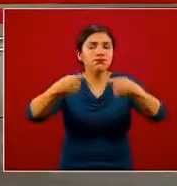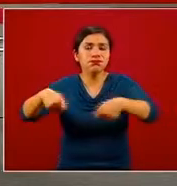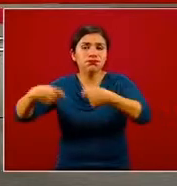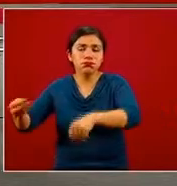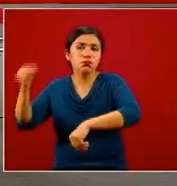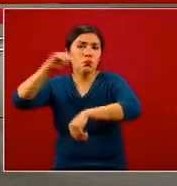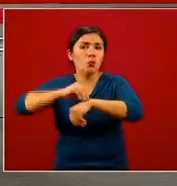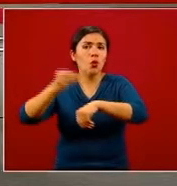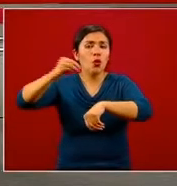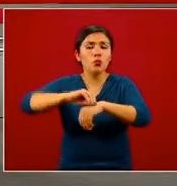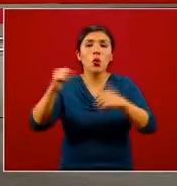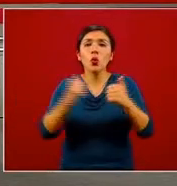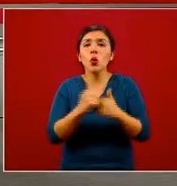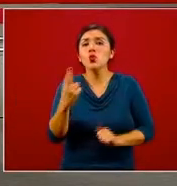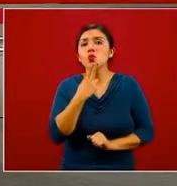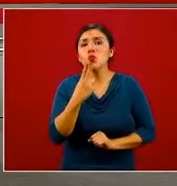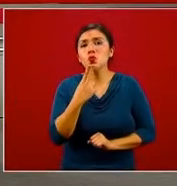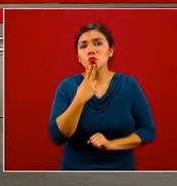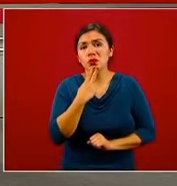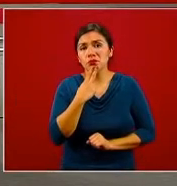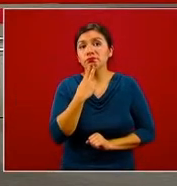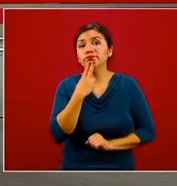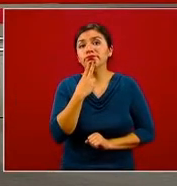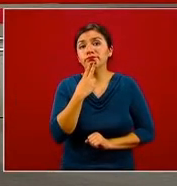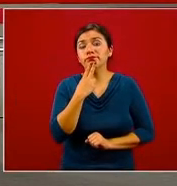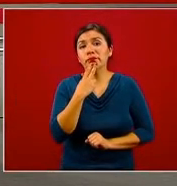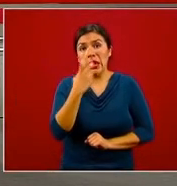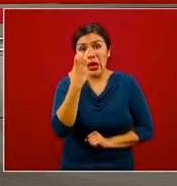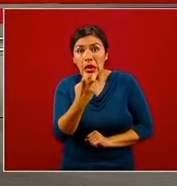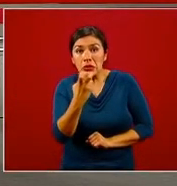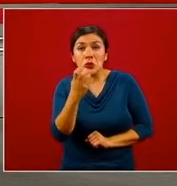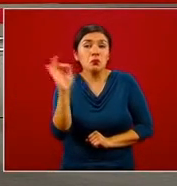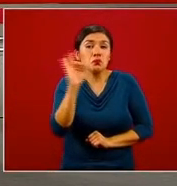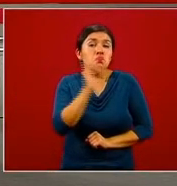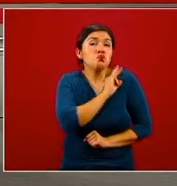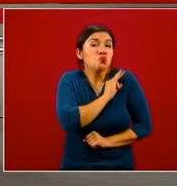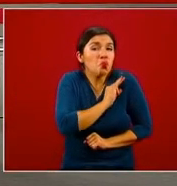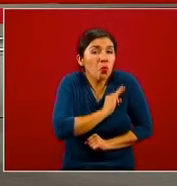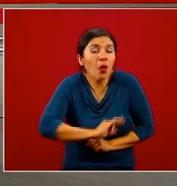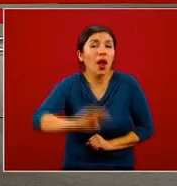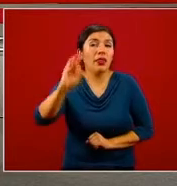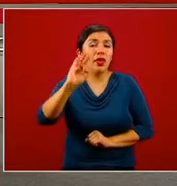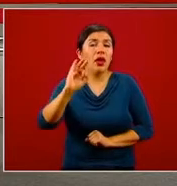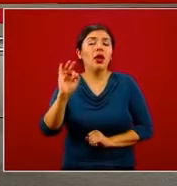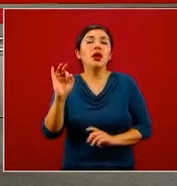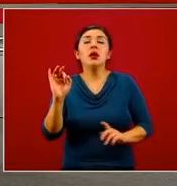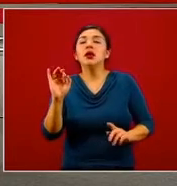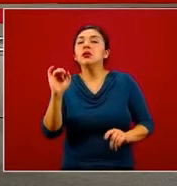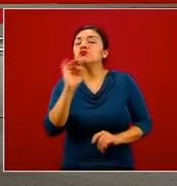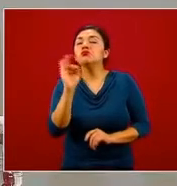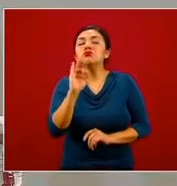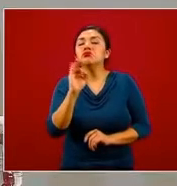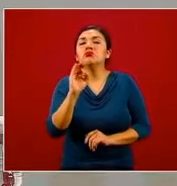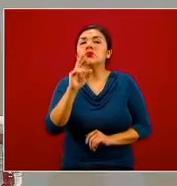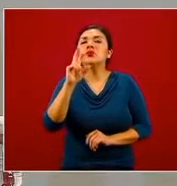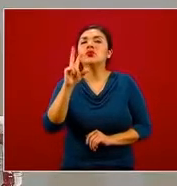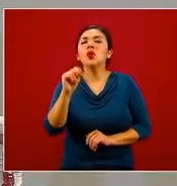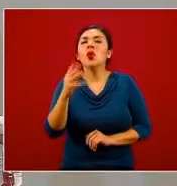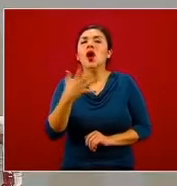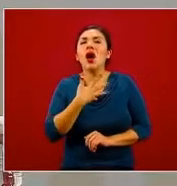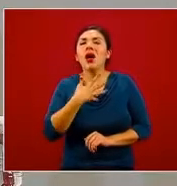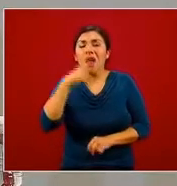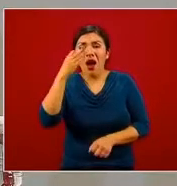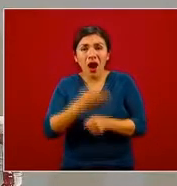has manufacturing started, but we hope to have those ventilators ready to be delivered and